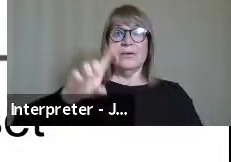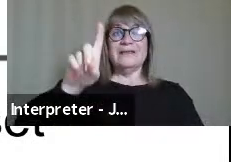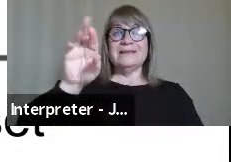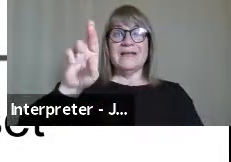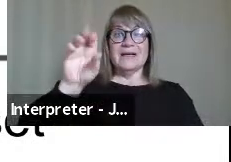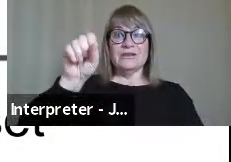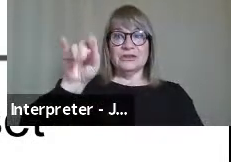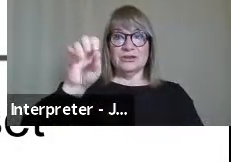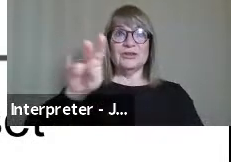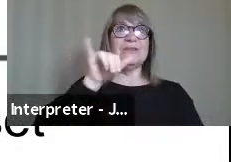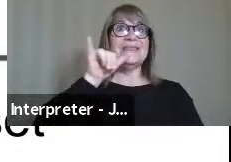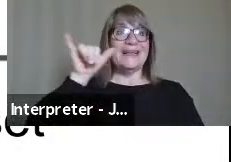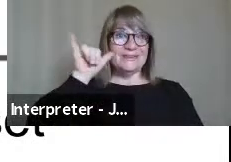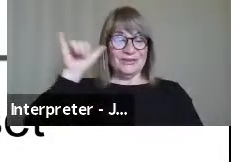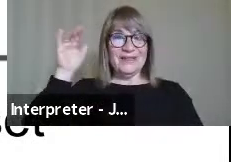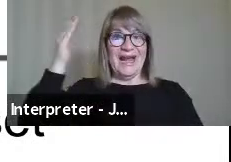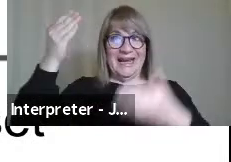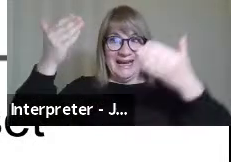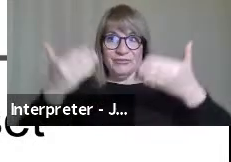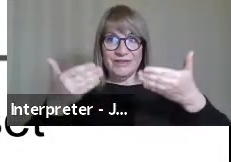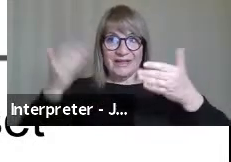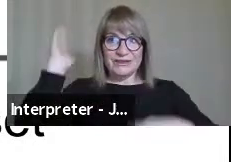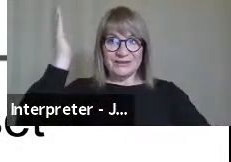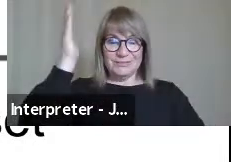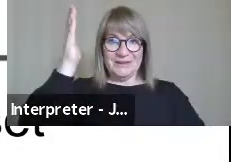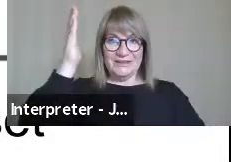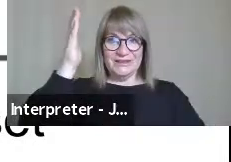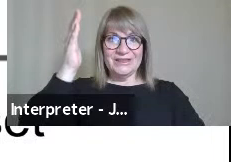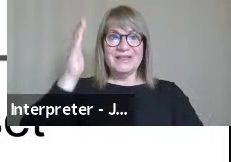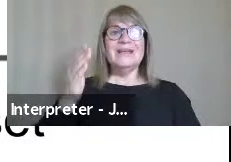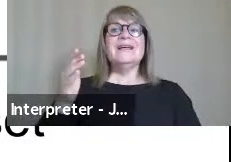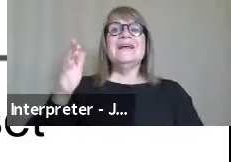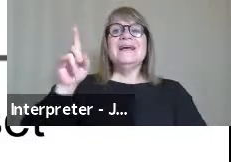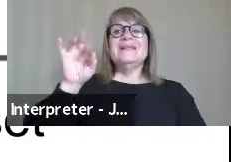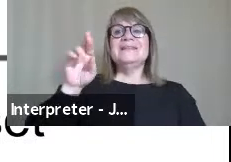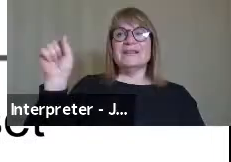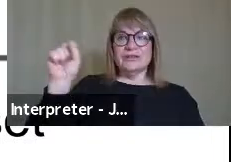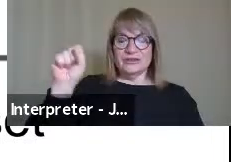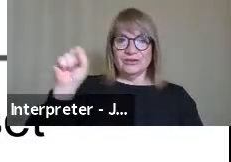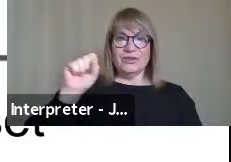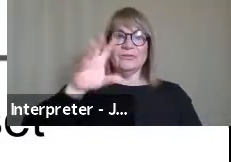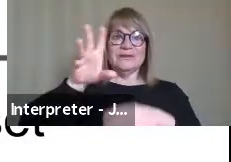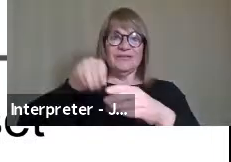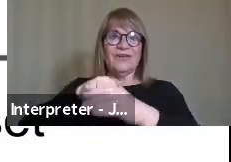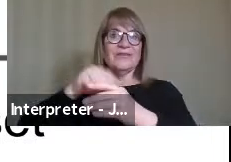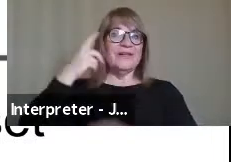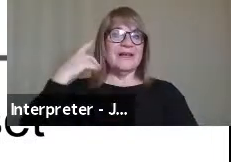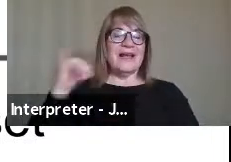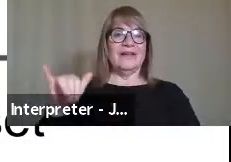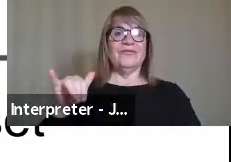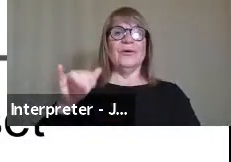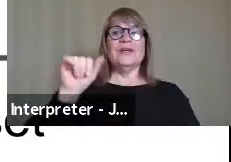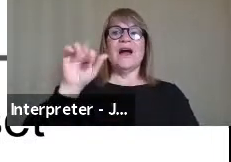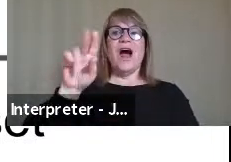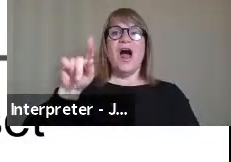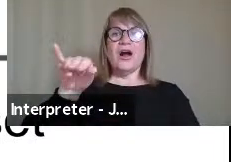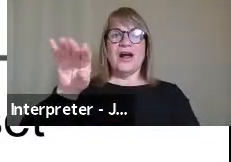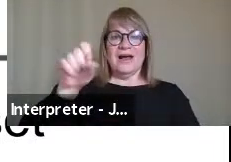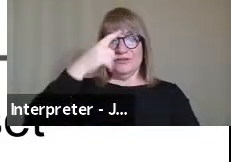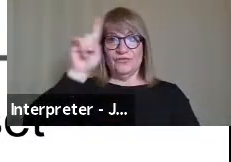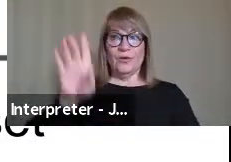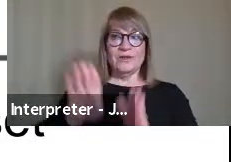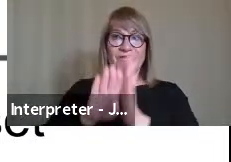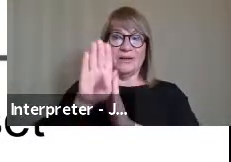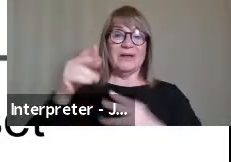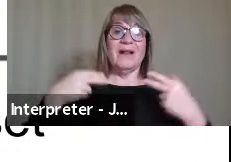introduction yesterday was in the california archives for the department of mental health and one of the staff in the archives pointed her